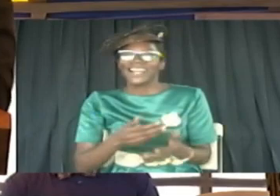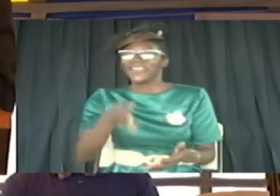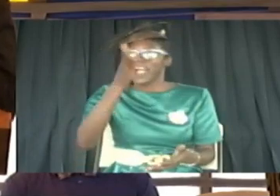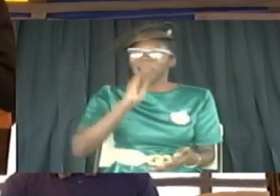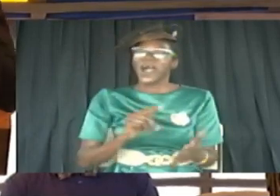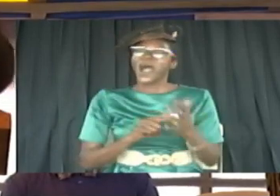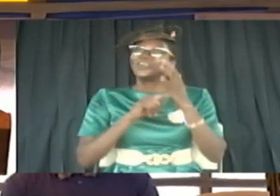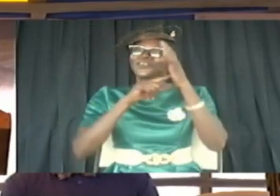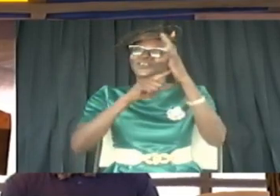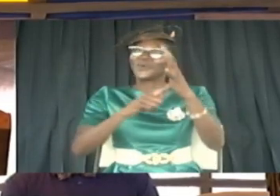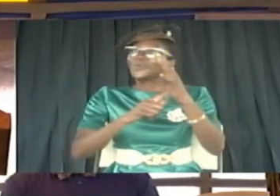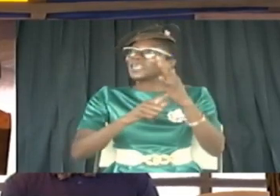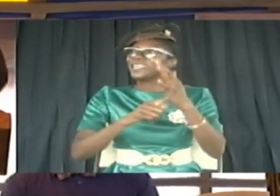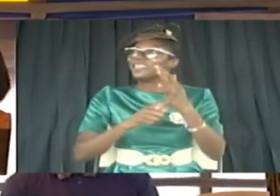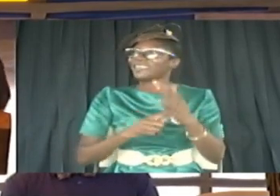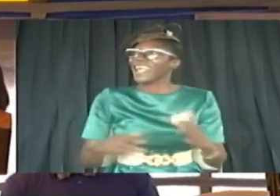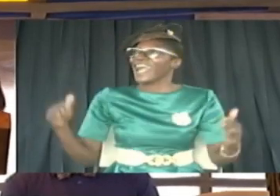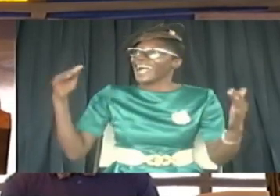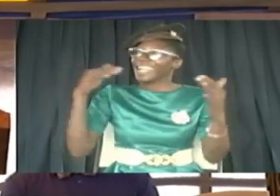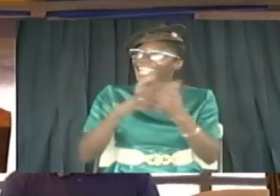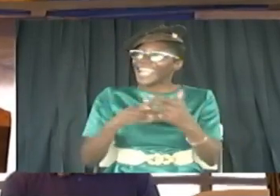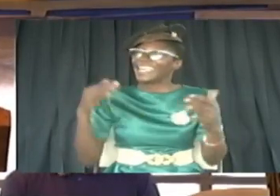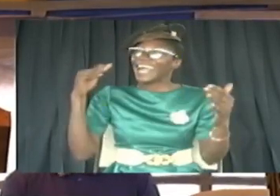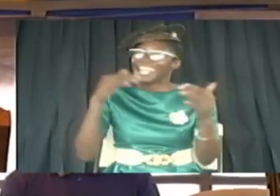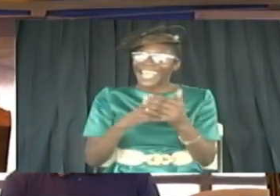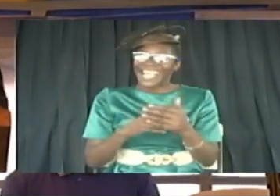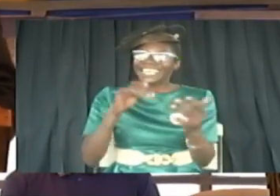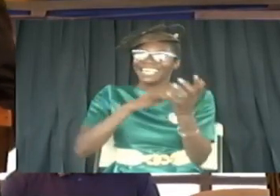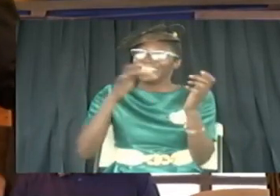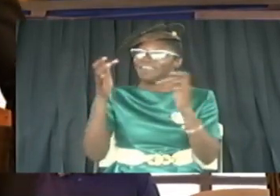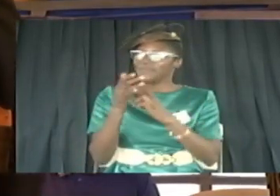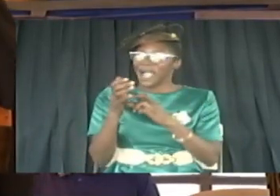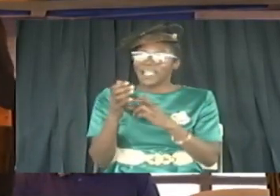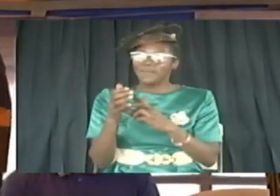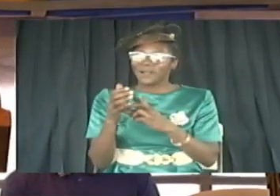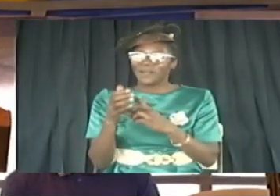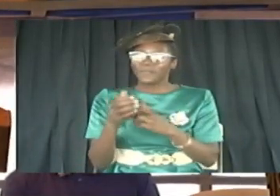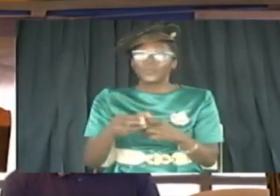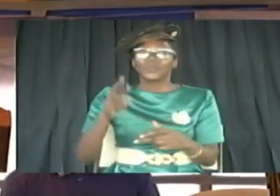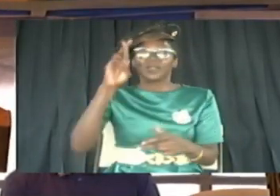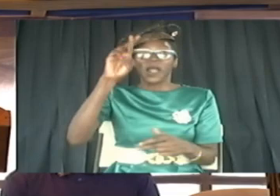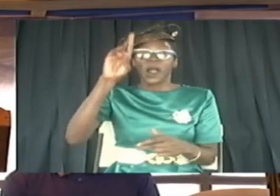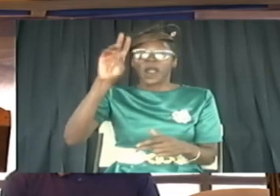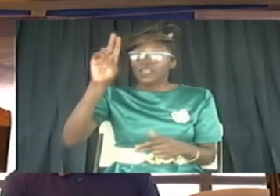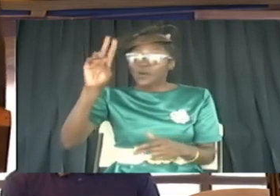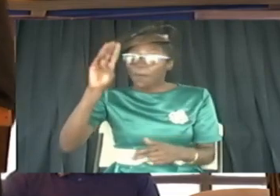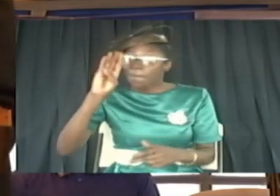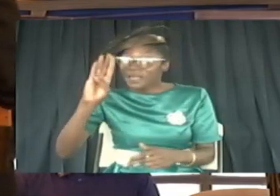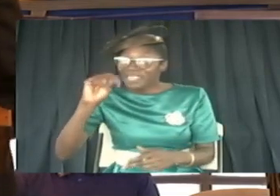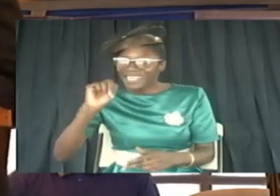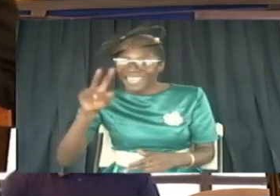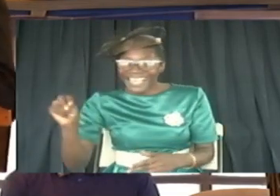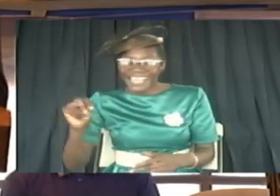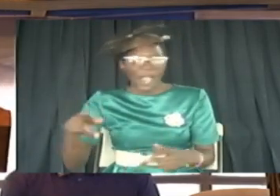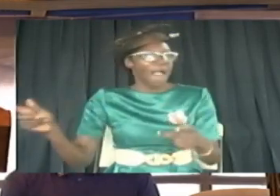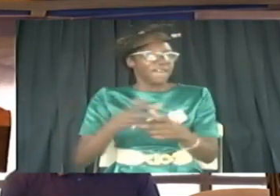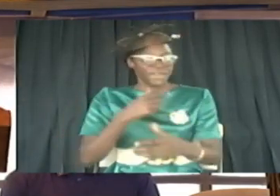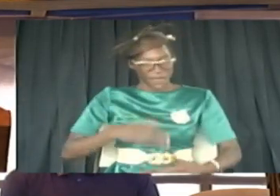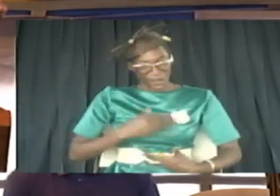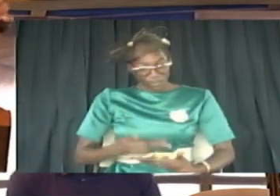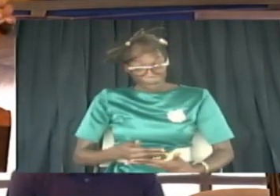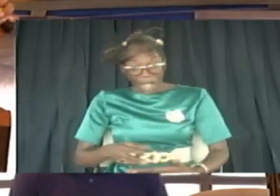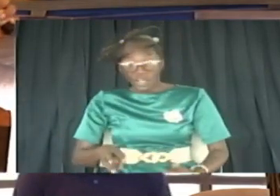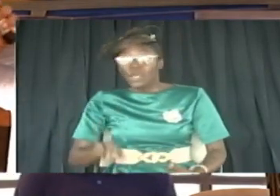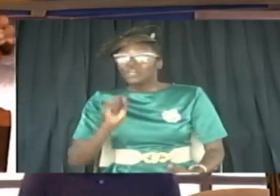this over and over in the Bible. Reuben was the firstborn. Reuben was the one that should have had